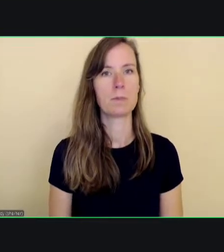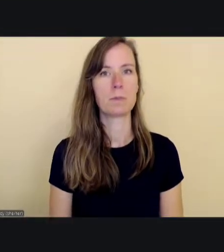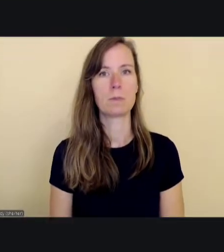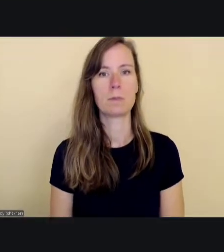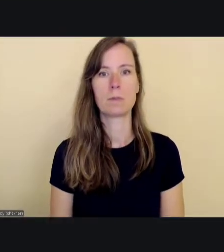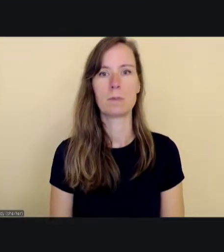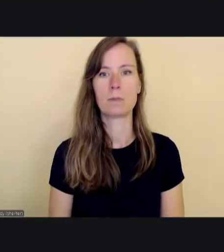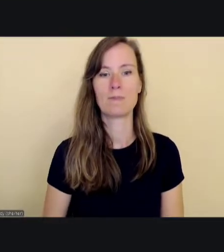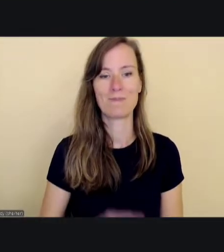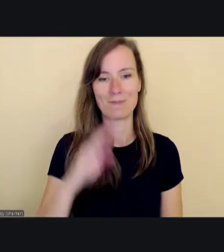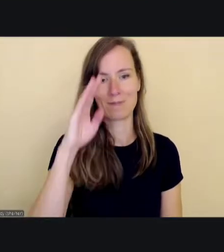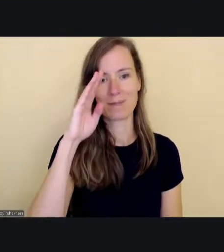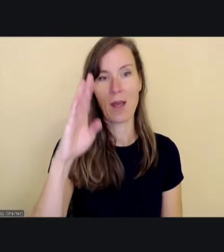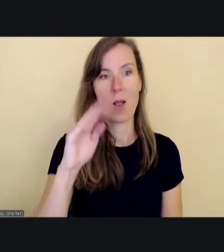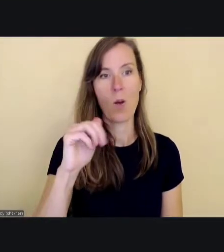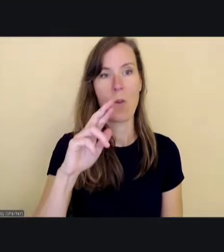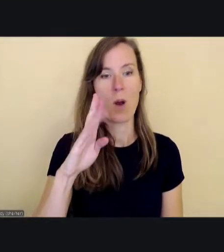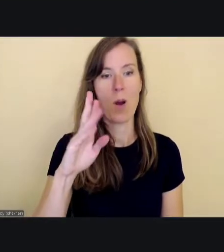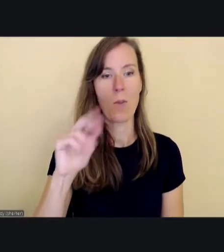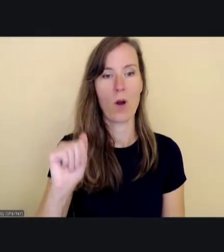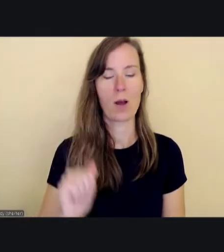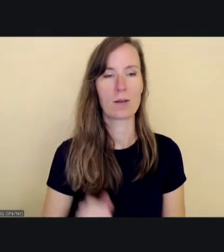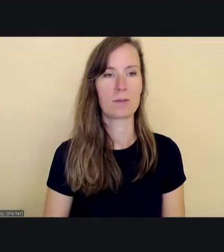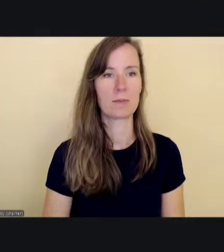Hello, Barbara.